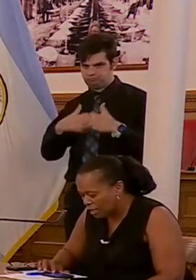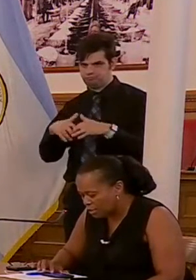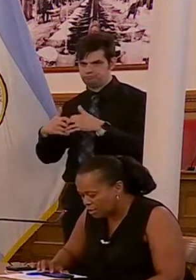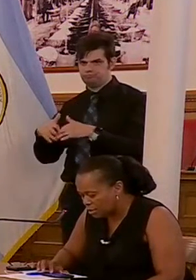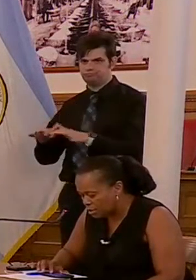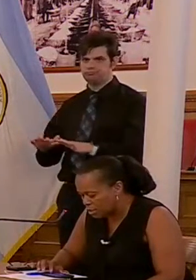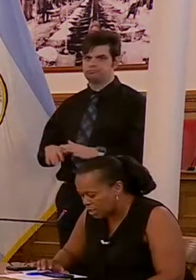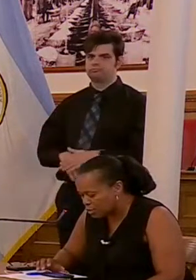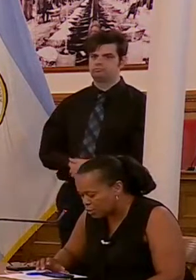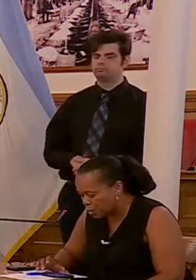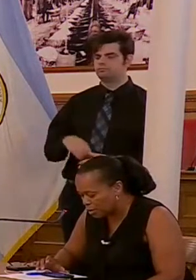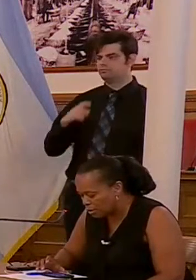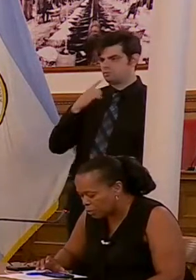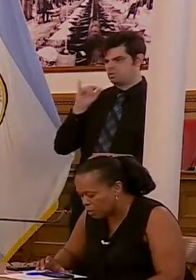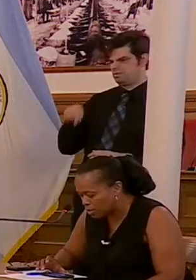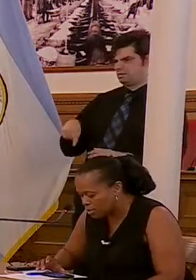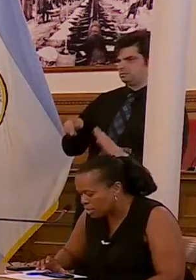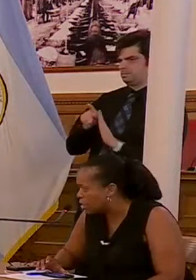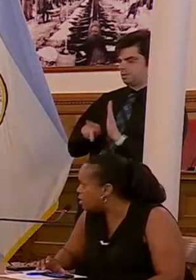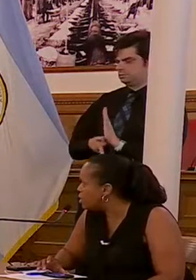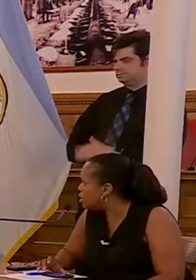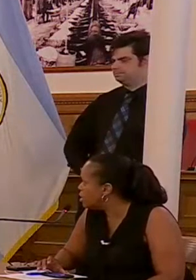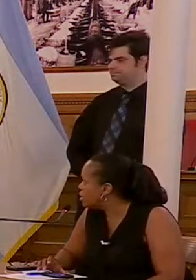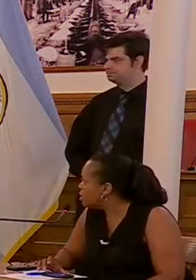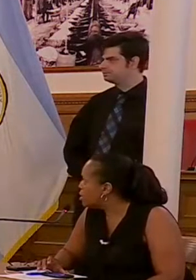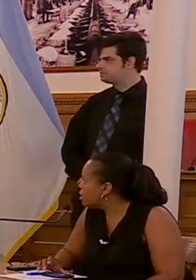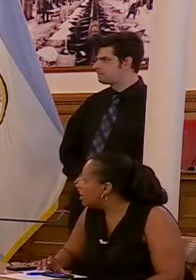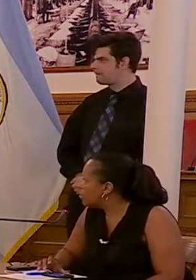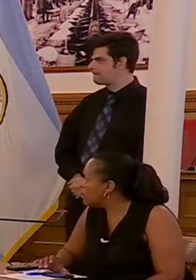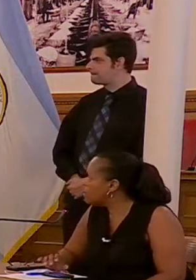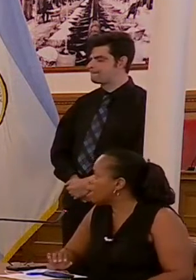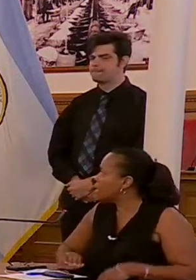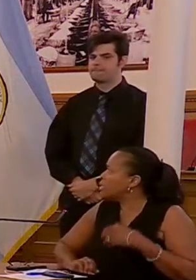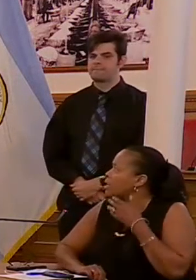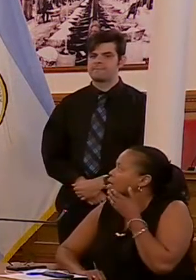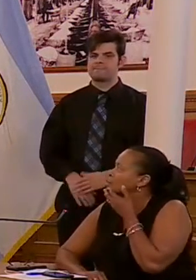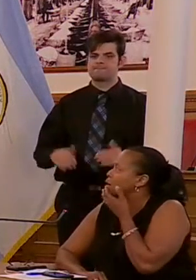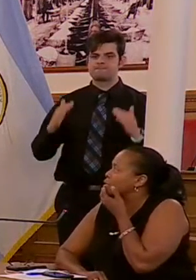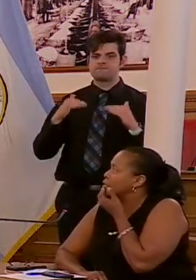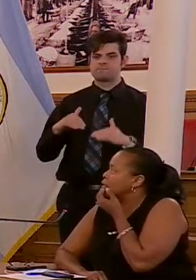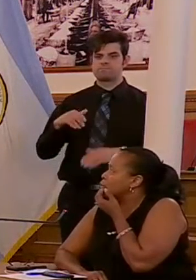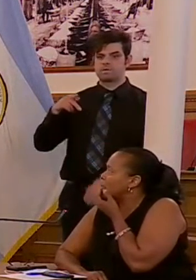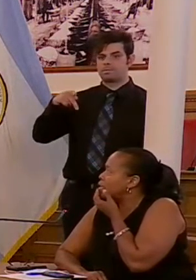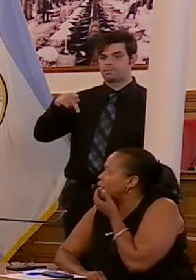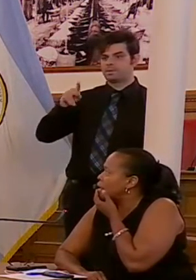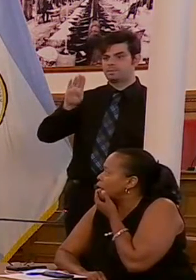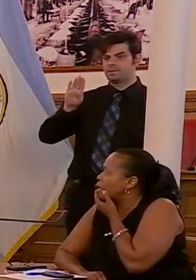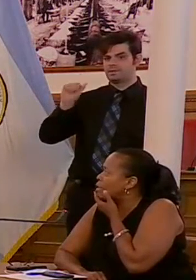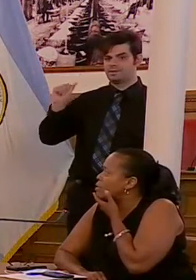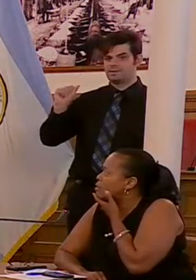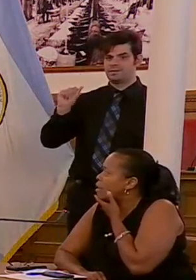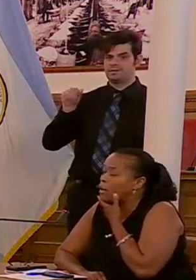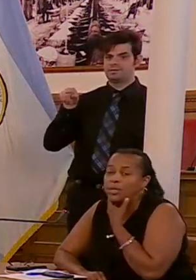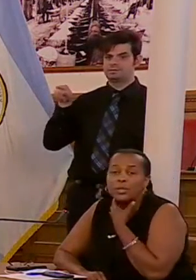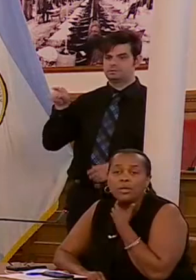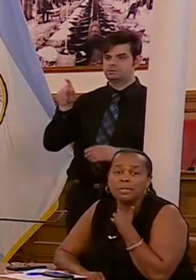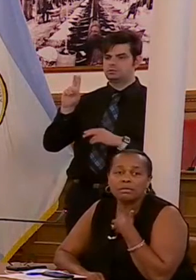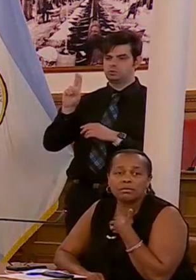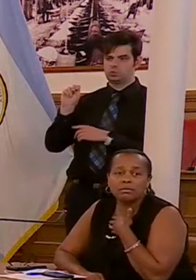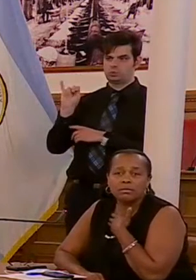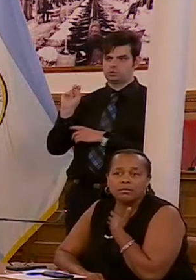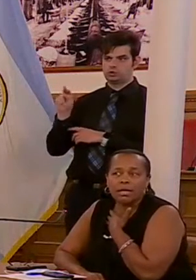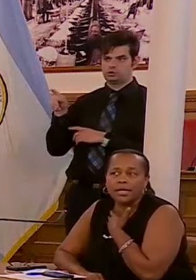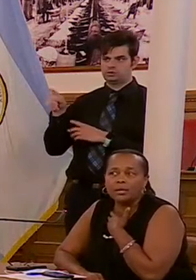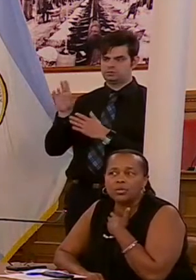Moving on to the next one was the PBA contract. We are in